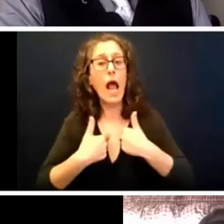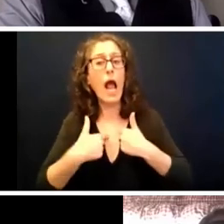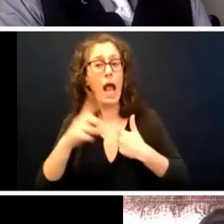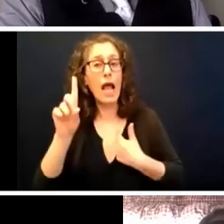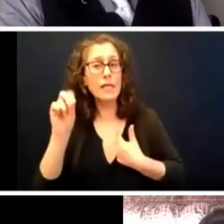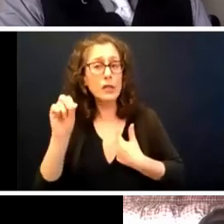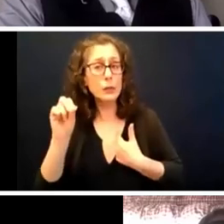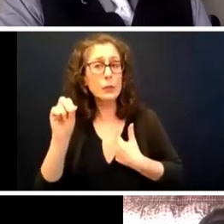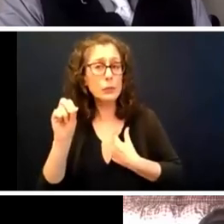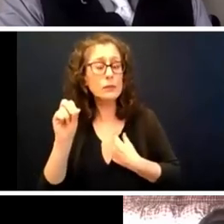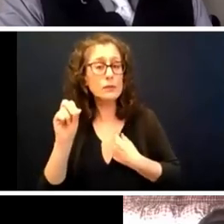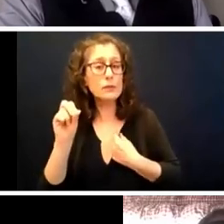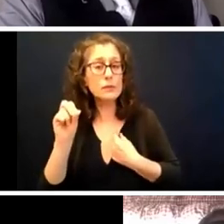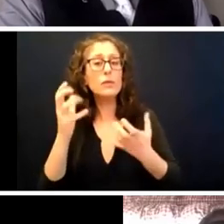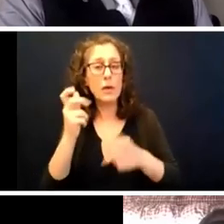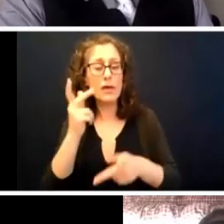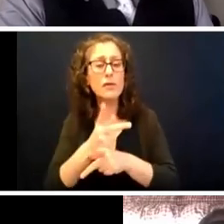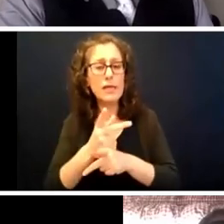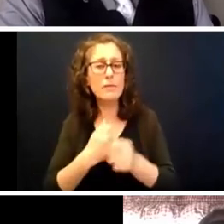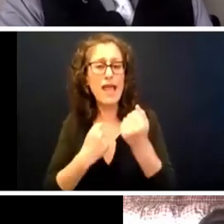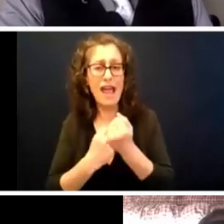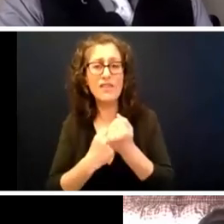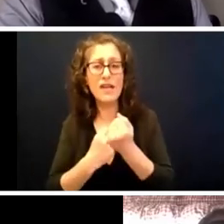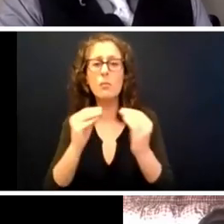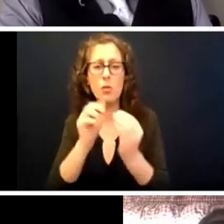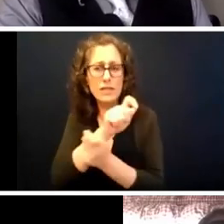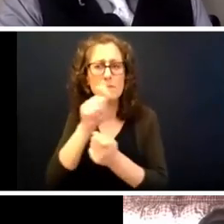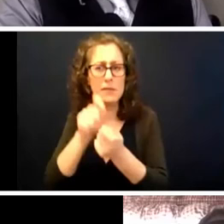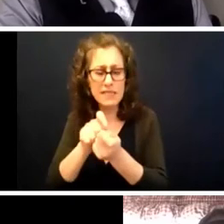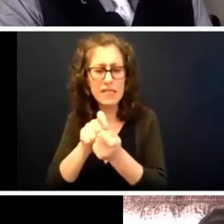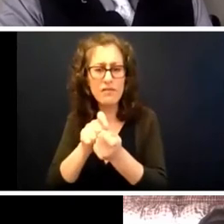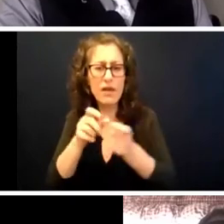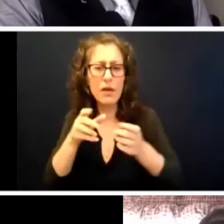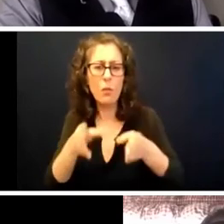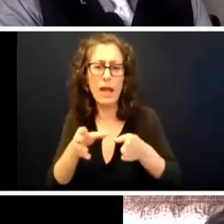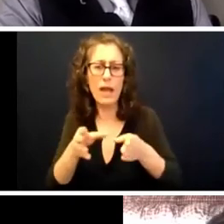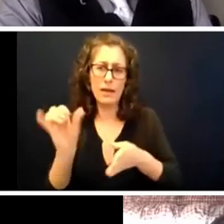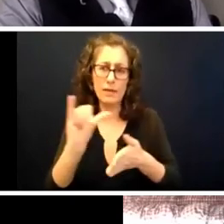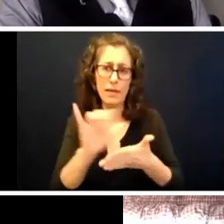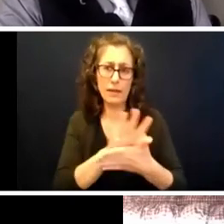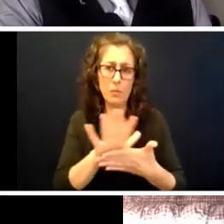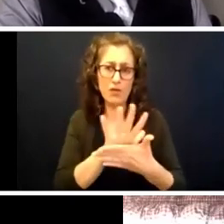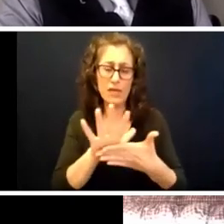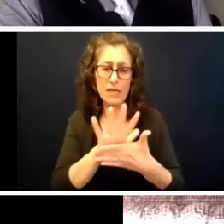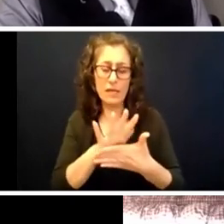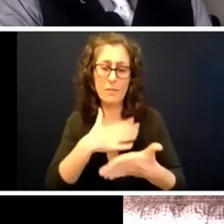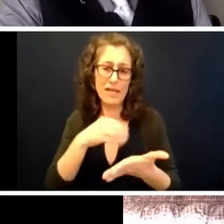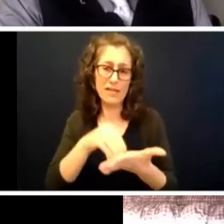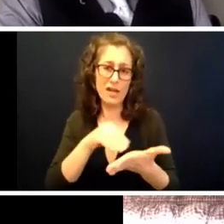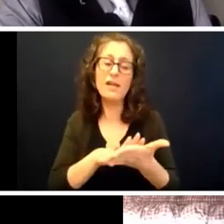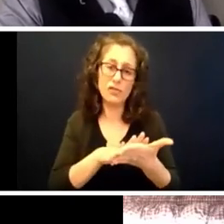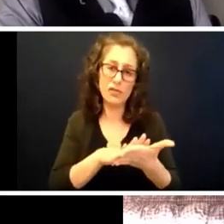keep advocating in a more specific way, like my film did, my documentary,